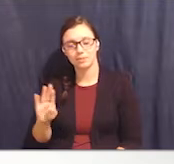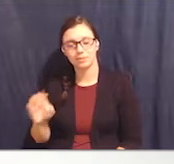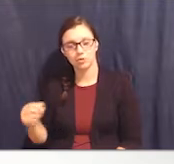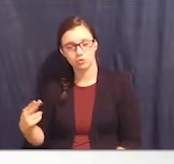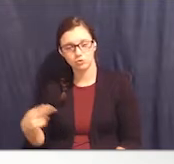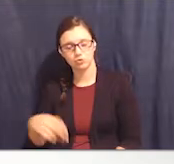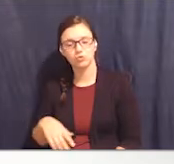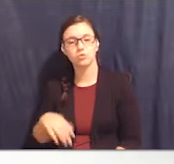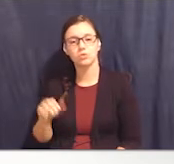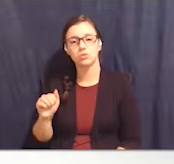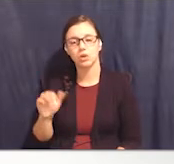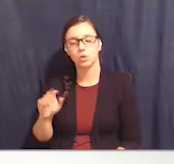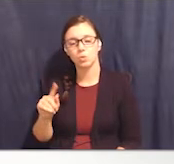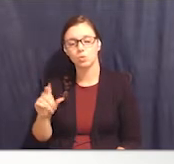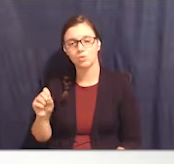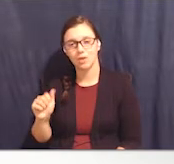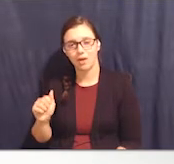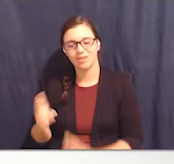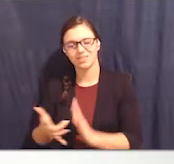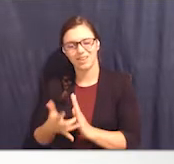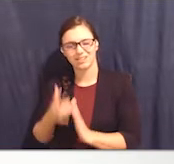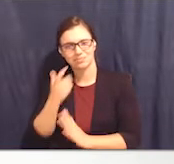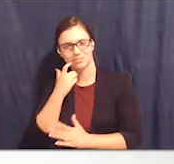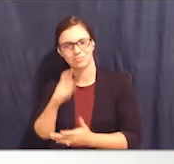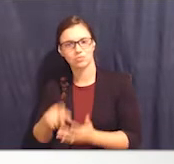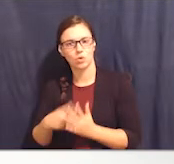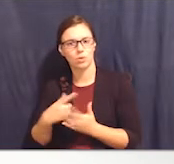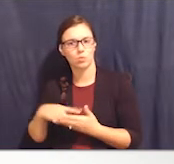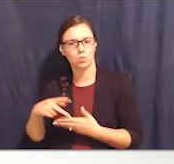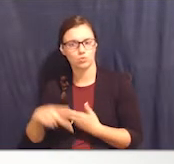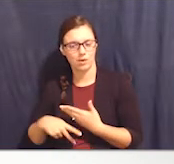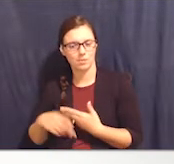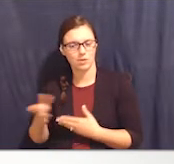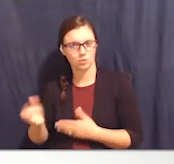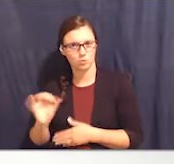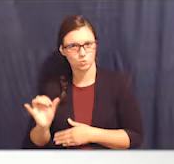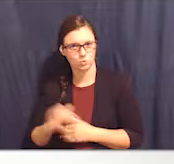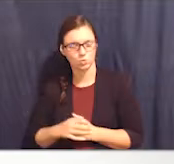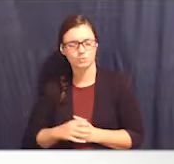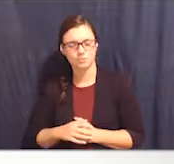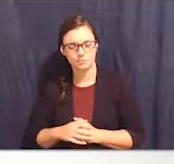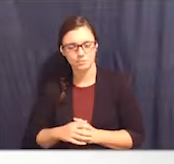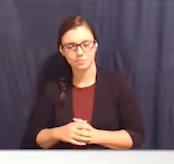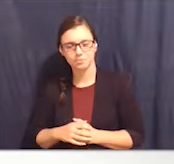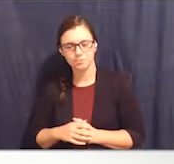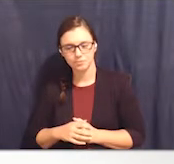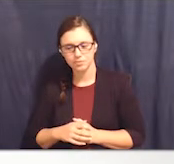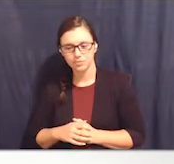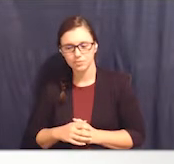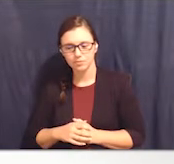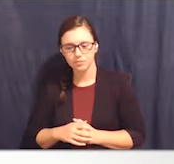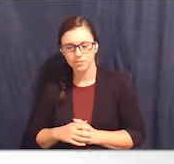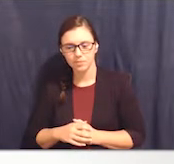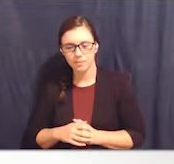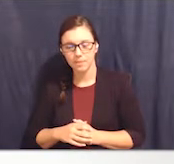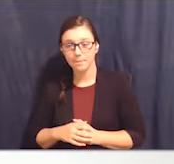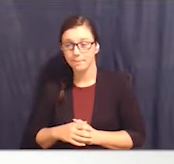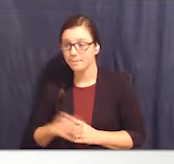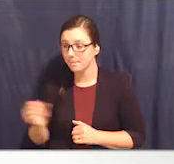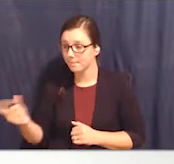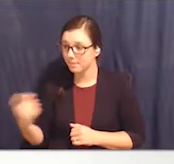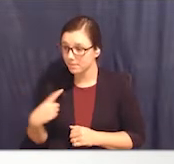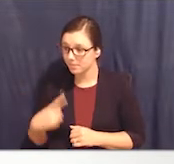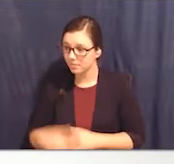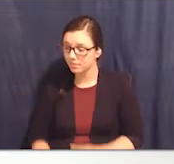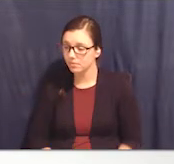one technical college decided to start a program. And just to tell you something interesting, this is the way, if you've seen one Florida